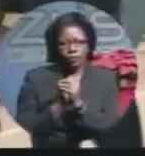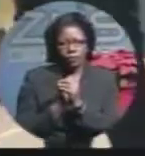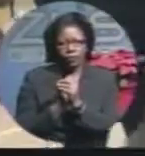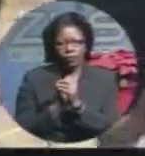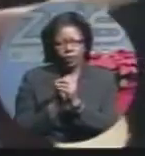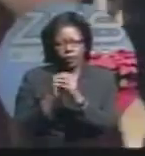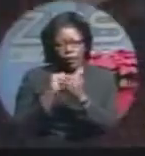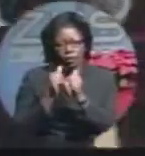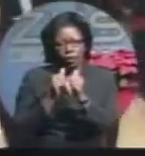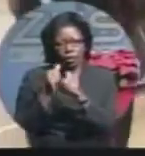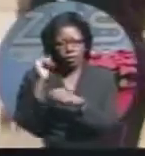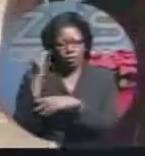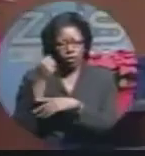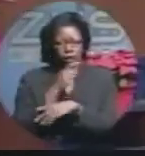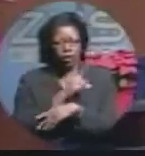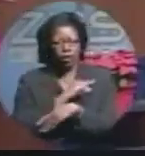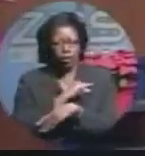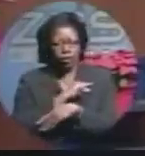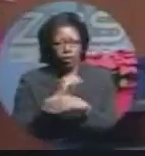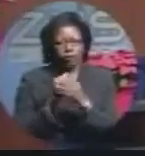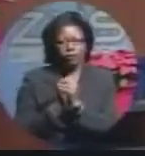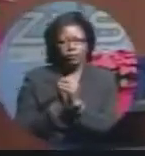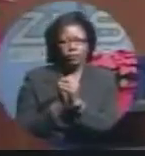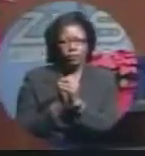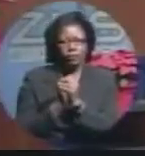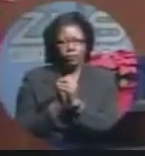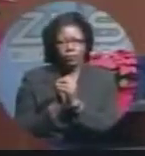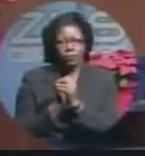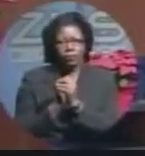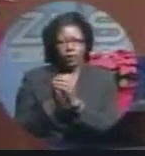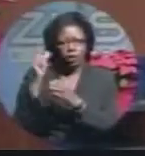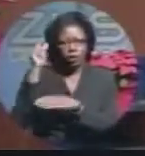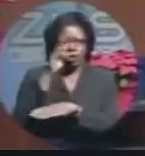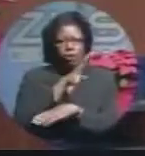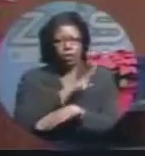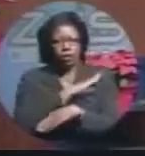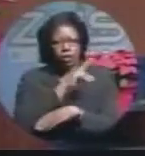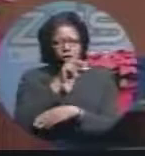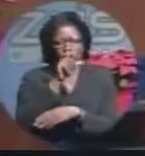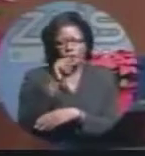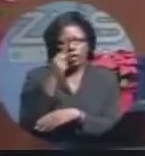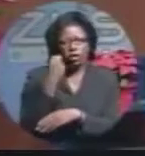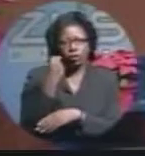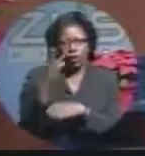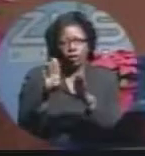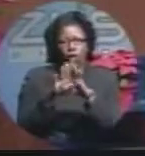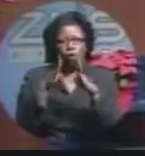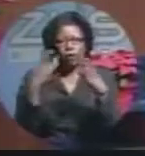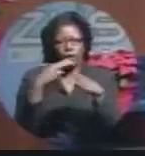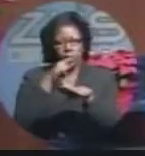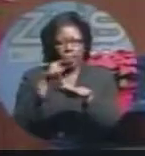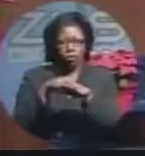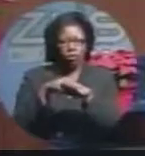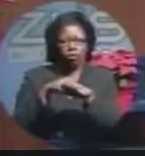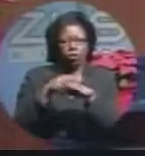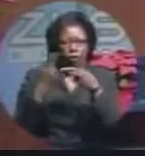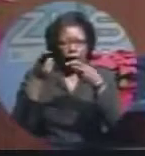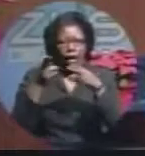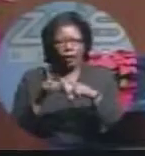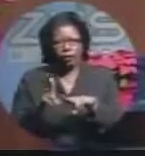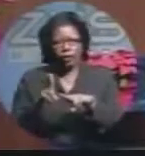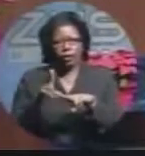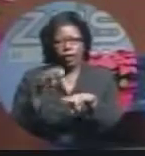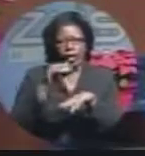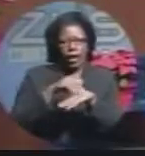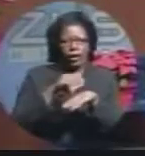Total Sports, I am Julian Gibson. All right, thanks a lot, Julian. Well, the Giorgio Baldacci 2012 Open Nationals underway at the